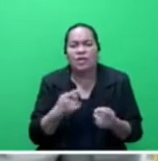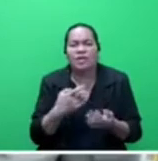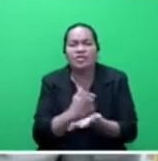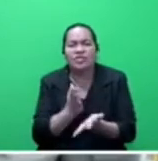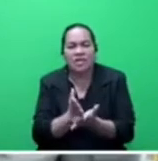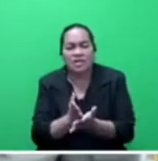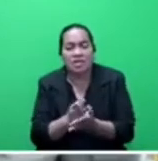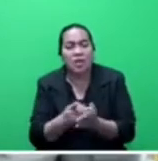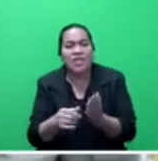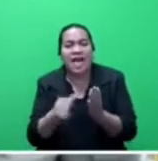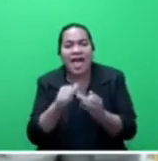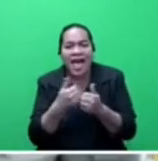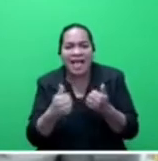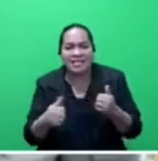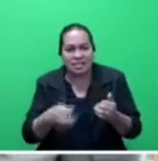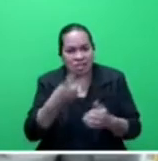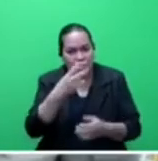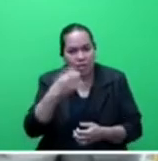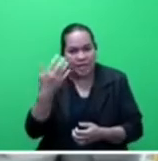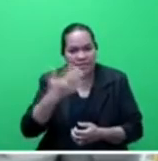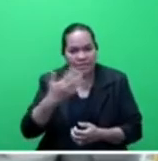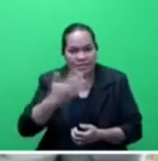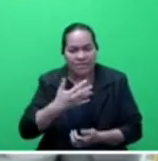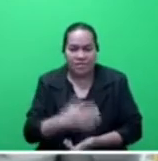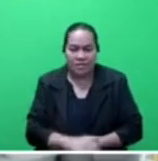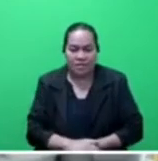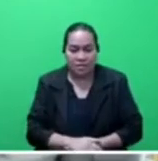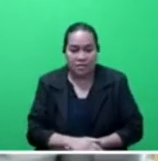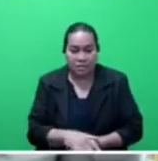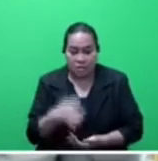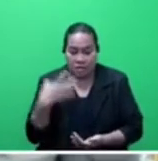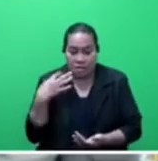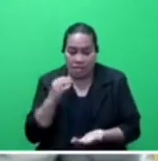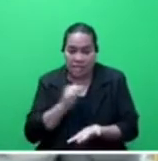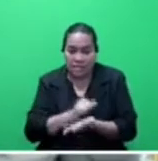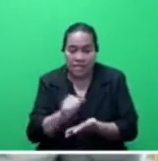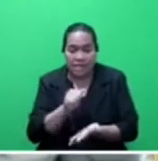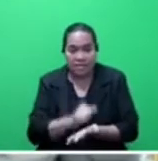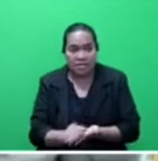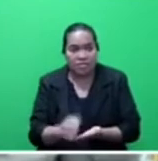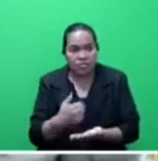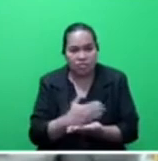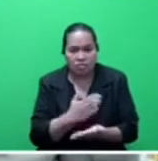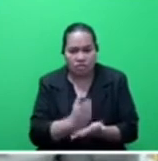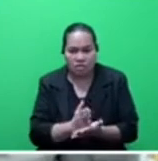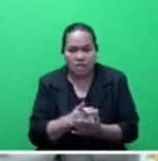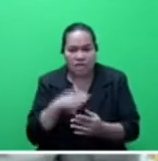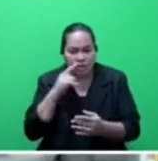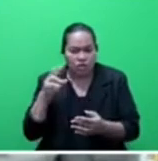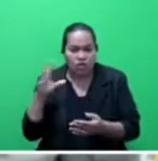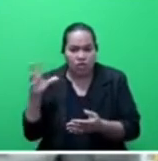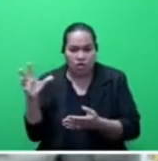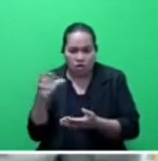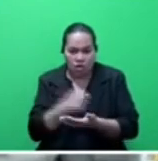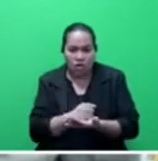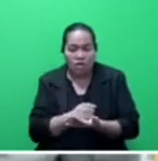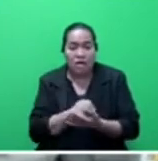2015. Also, will income tax apply for the sale of shares acquired prior to May